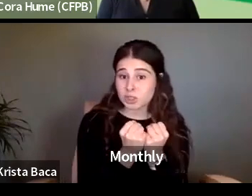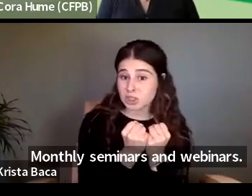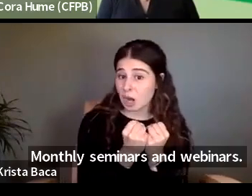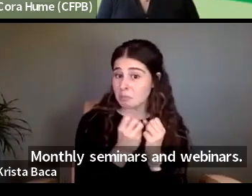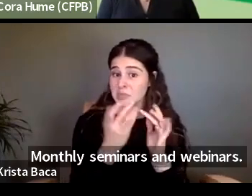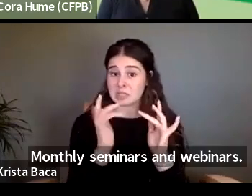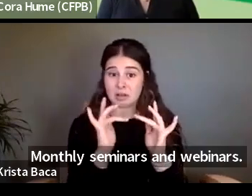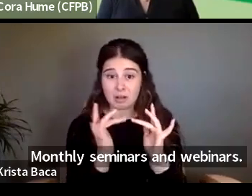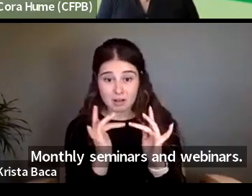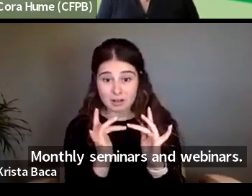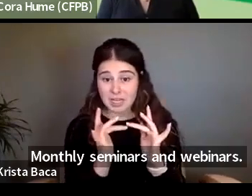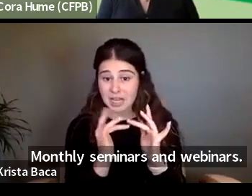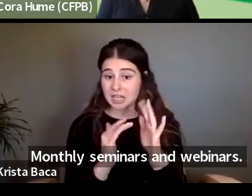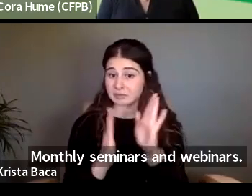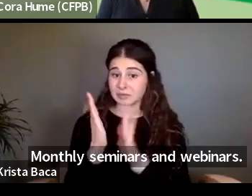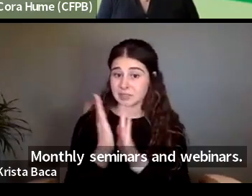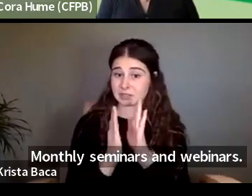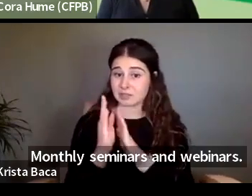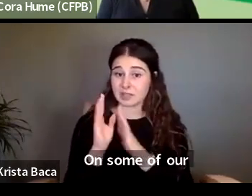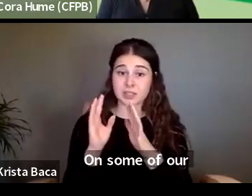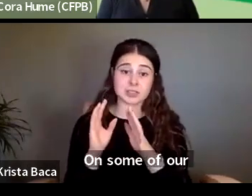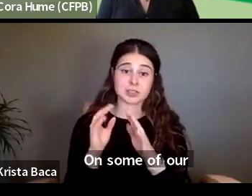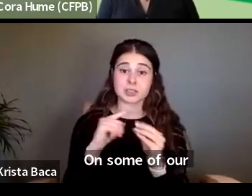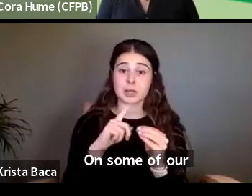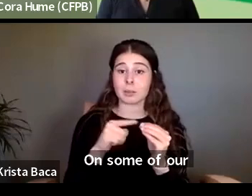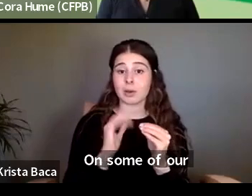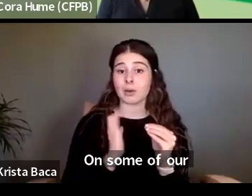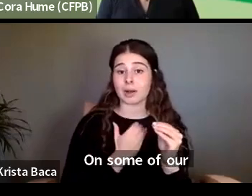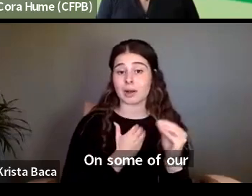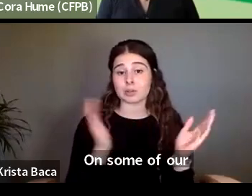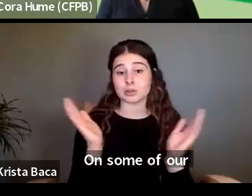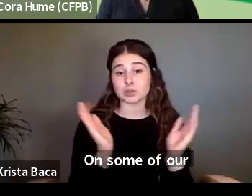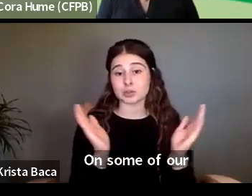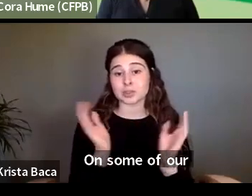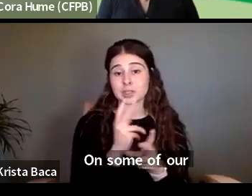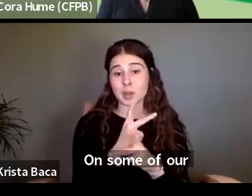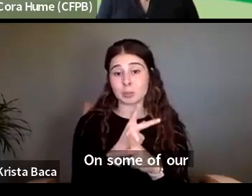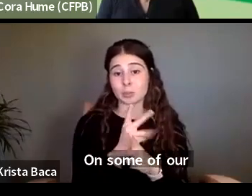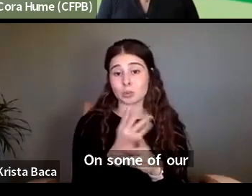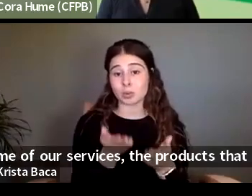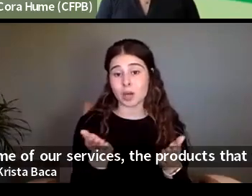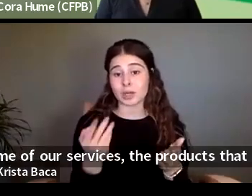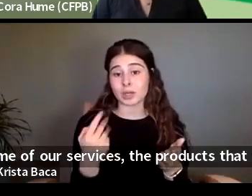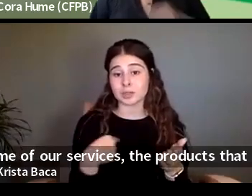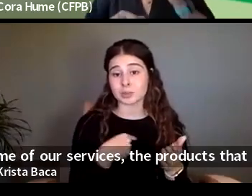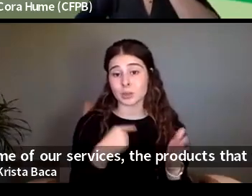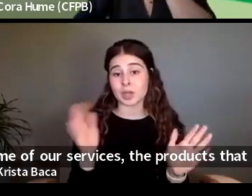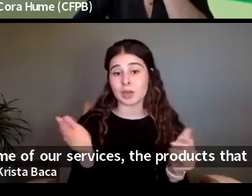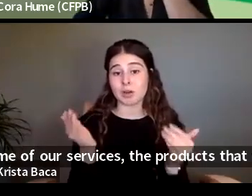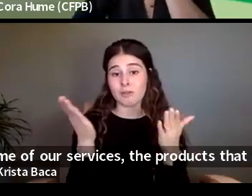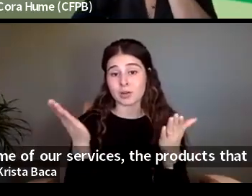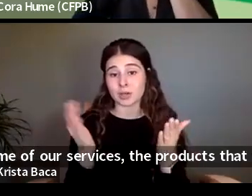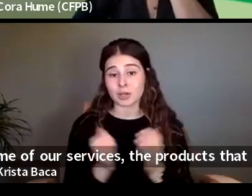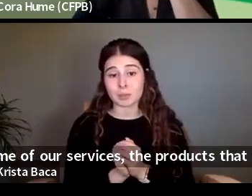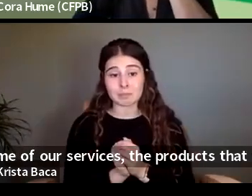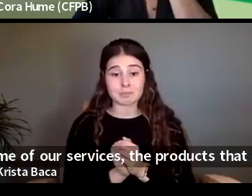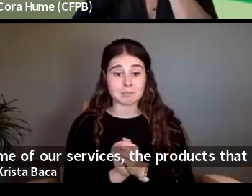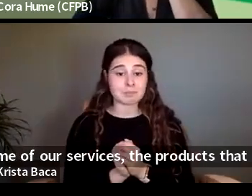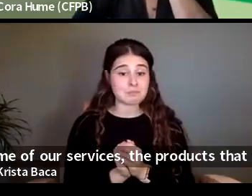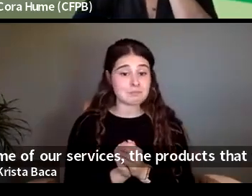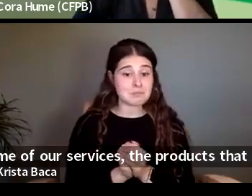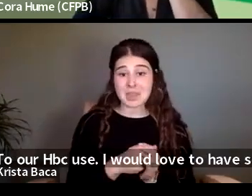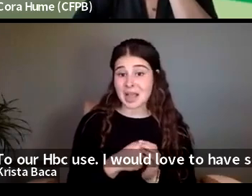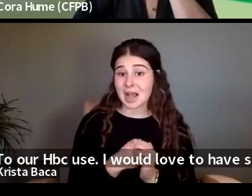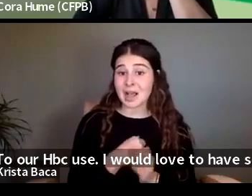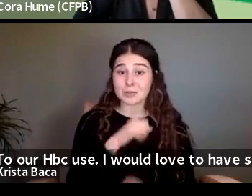our services and the products that we offer to our HBCUs. I would love to have some counselors on some of